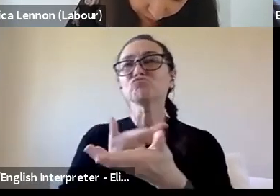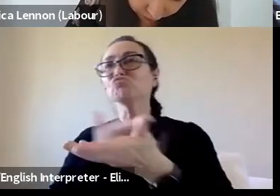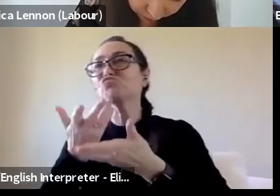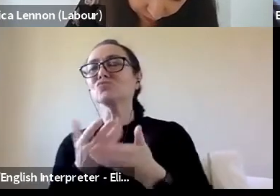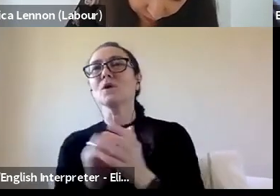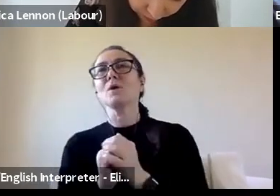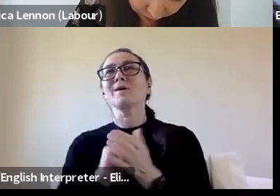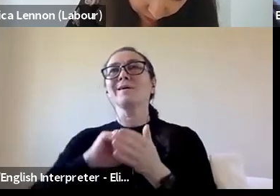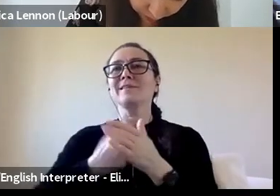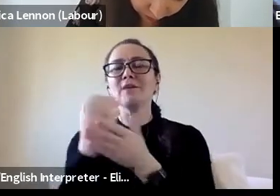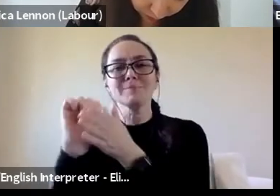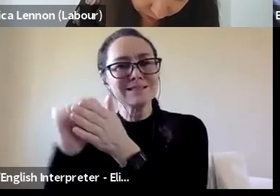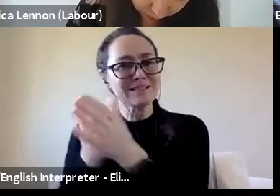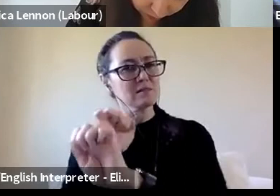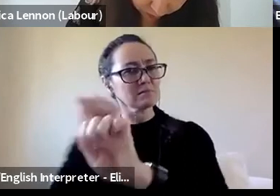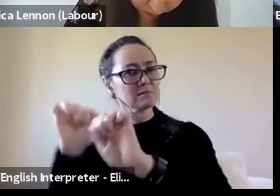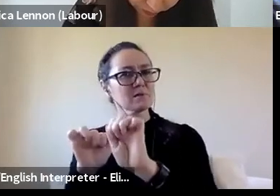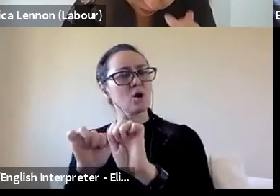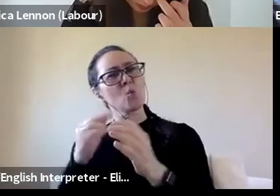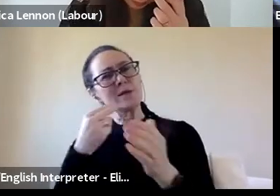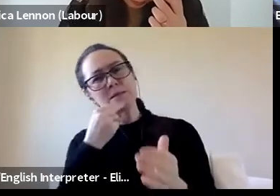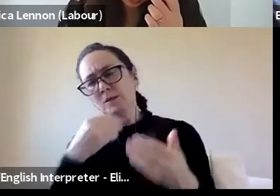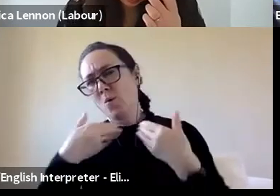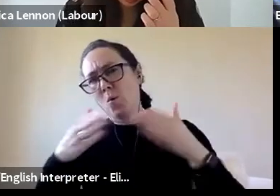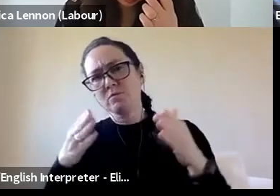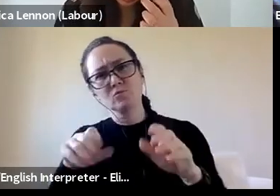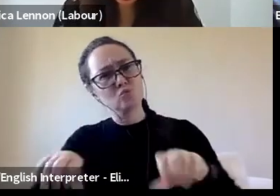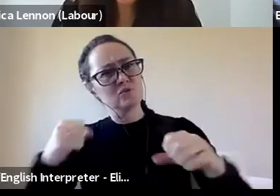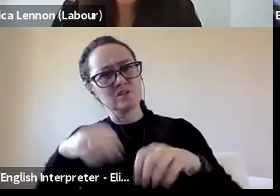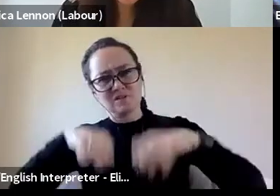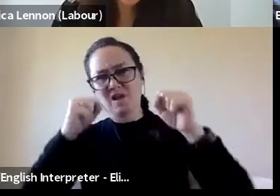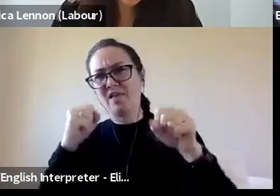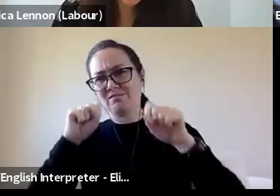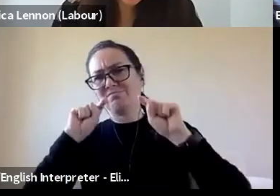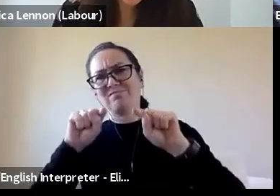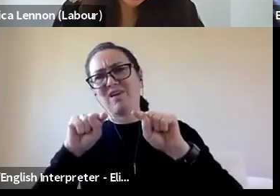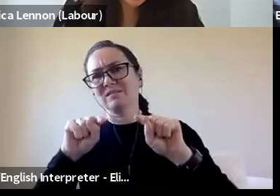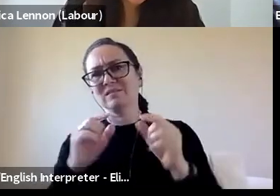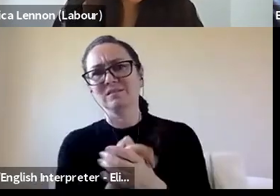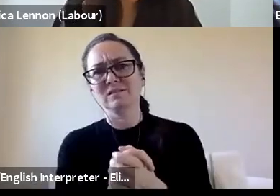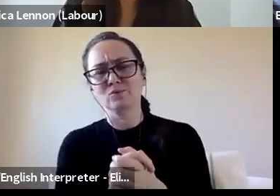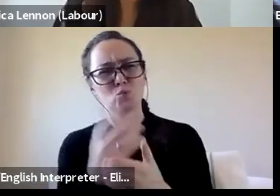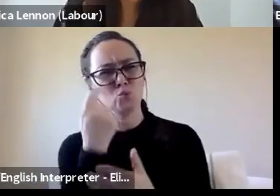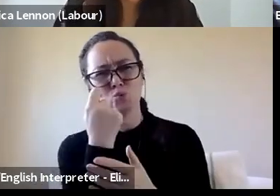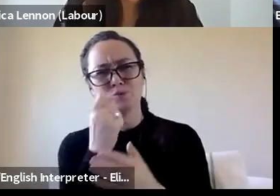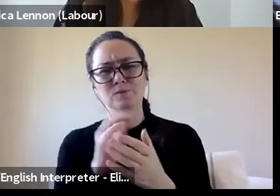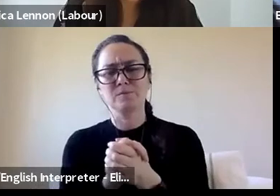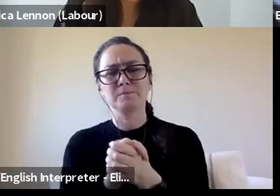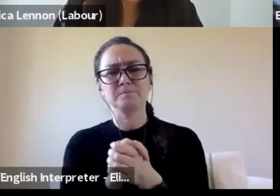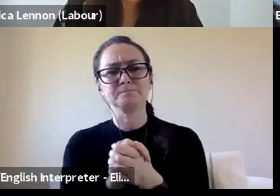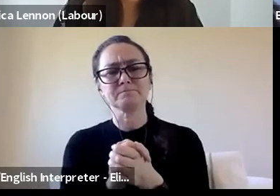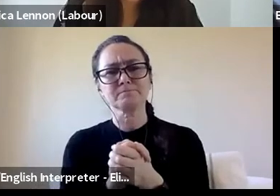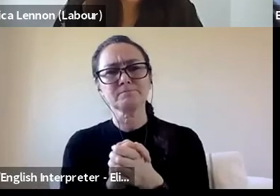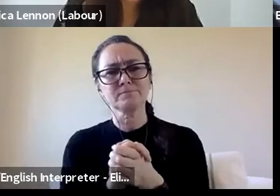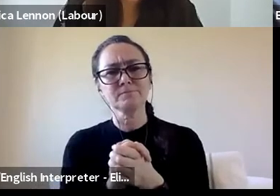them open again and up and running as soon as possible. But I do think, and I agree with